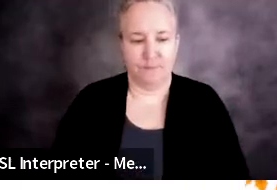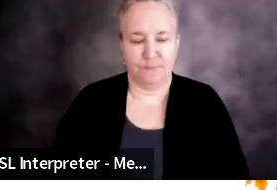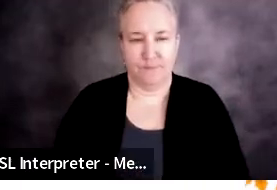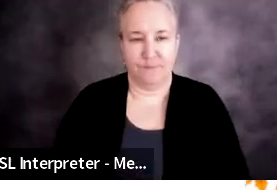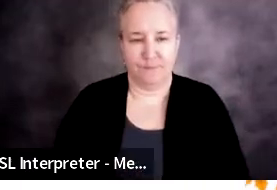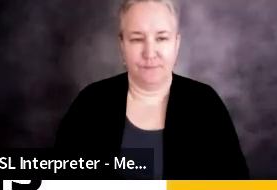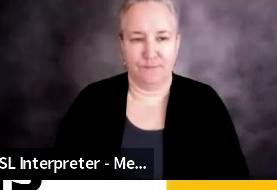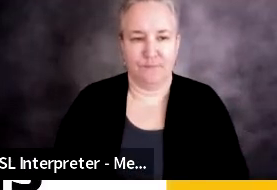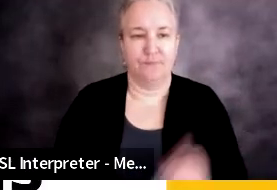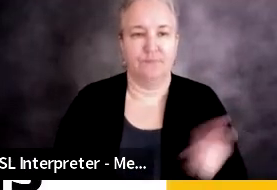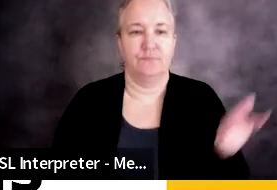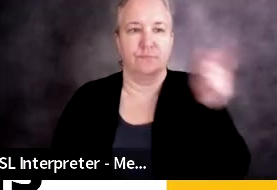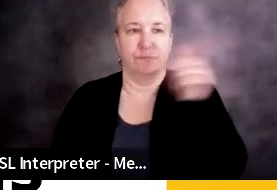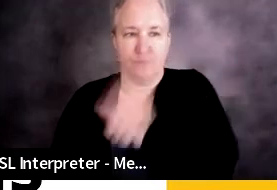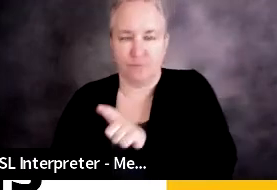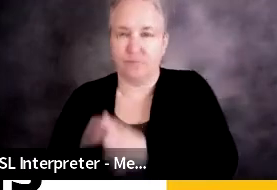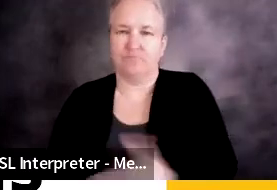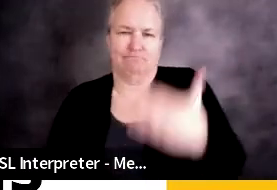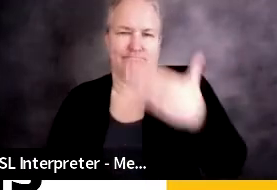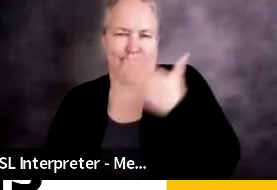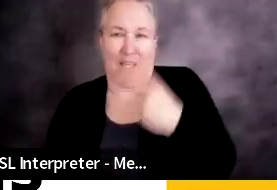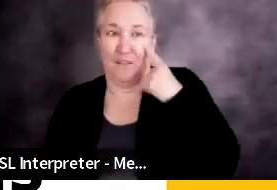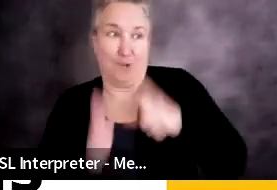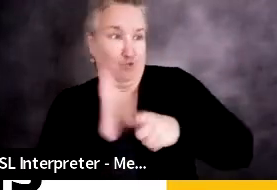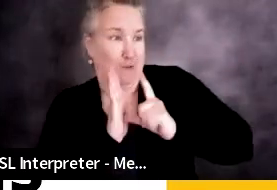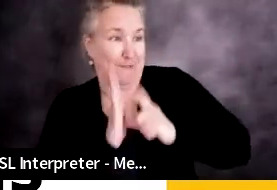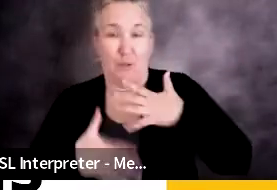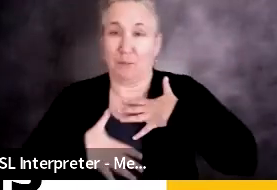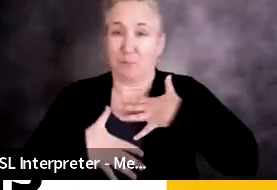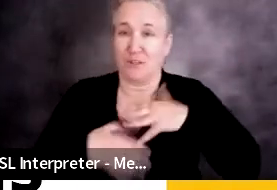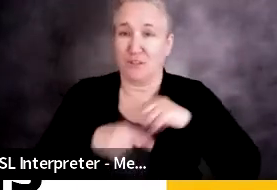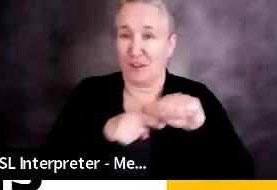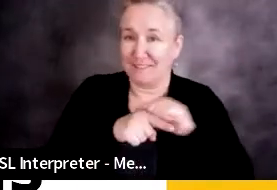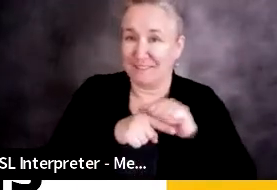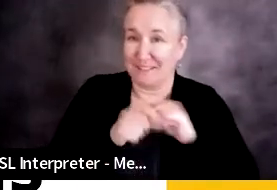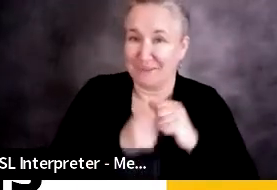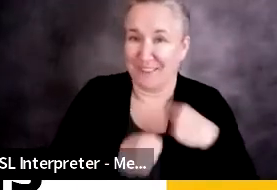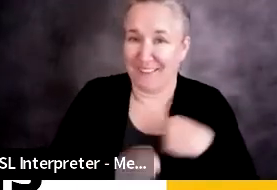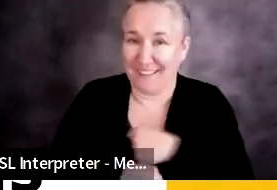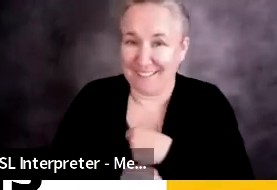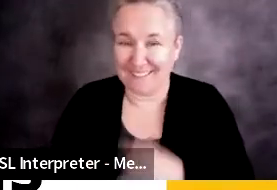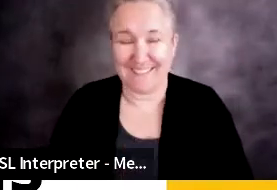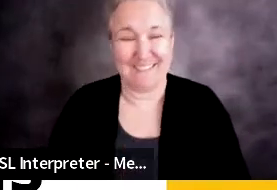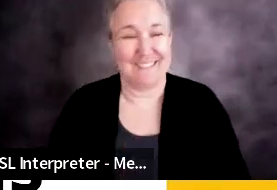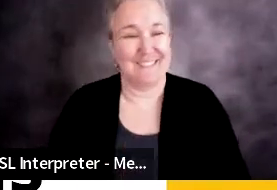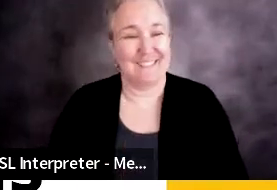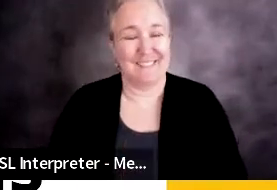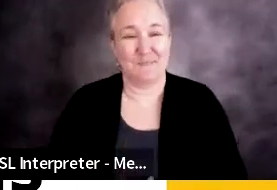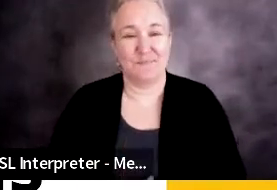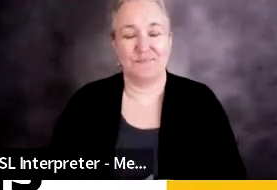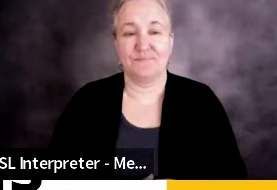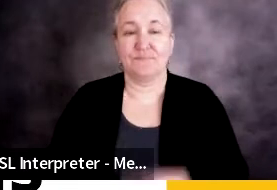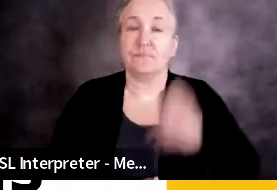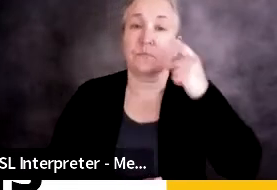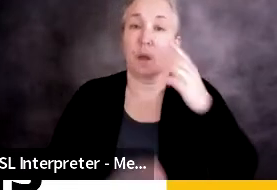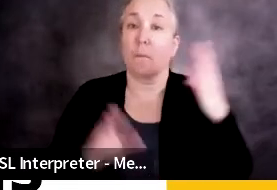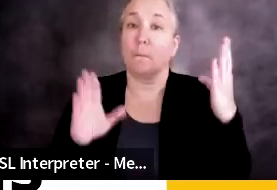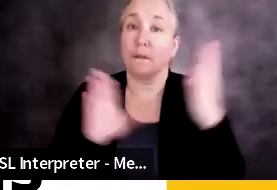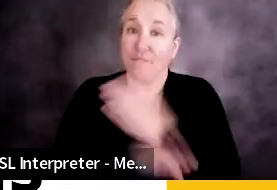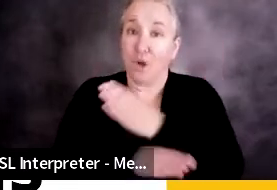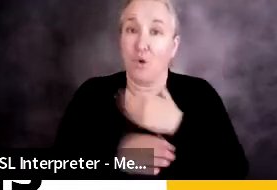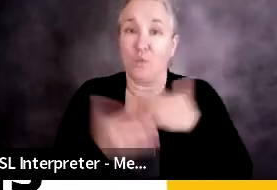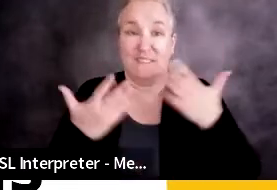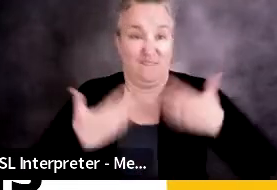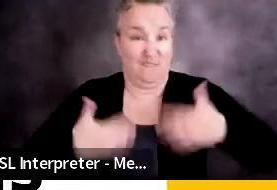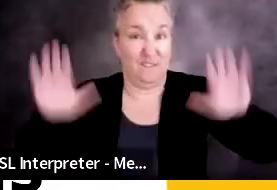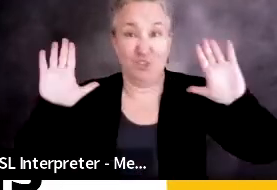Thank you, Shani, for going over those breathing exercises with us. Before we let you all go, we